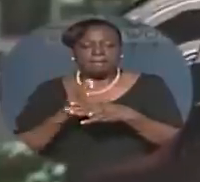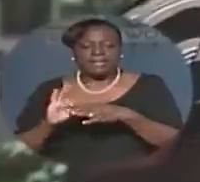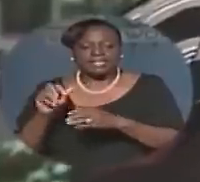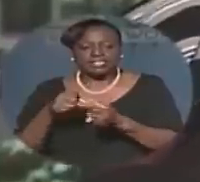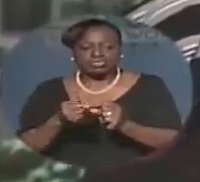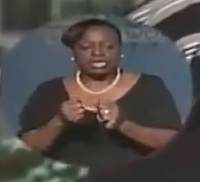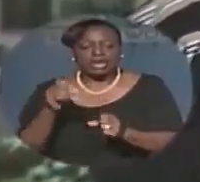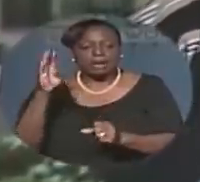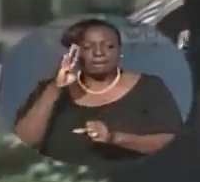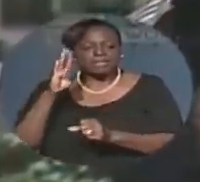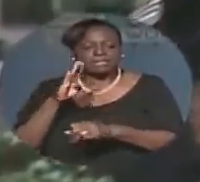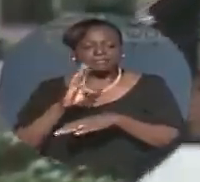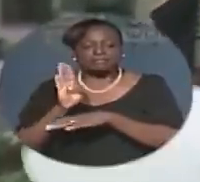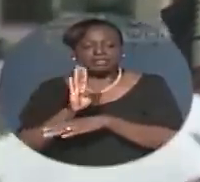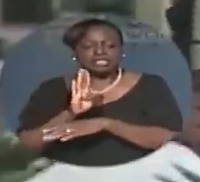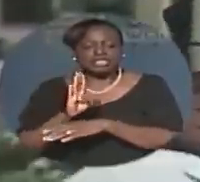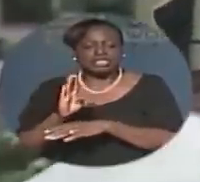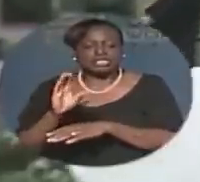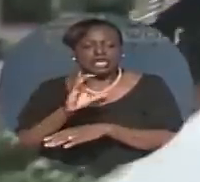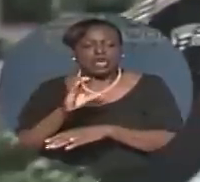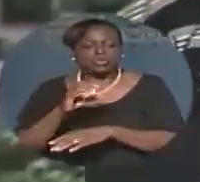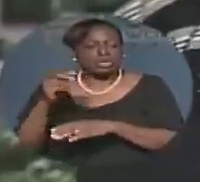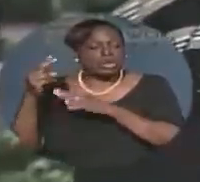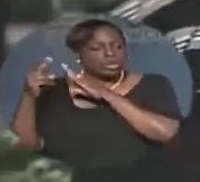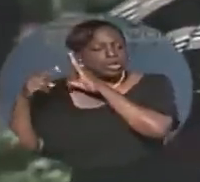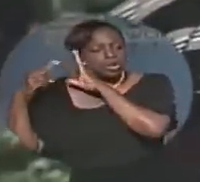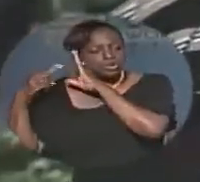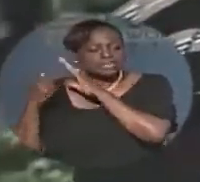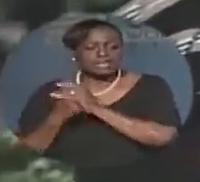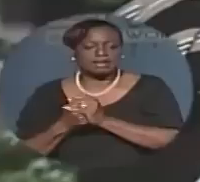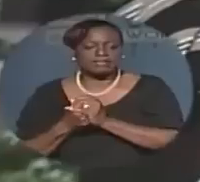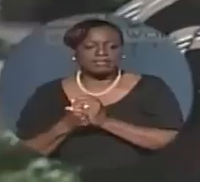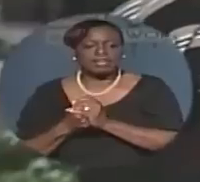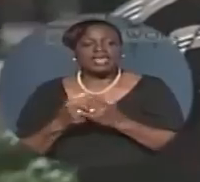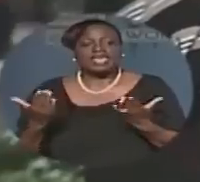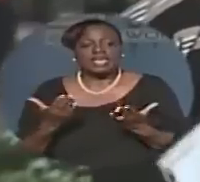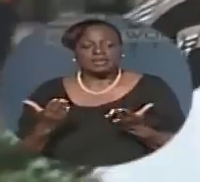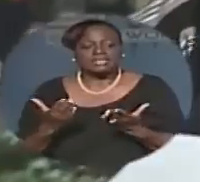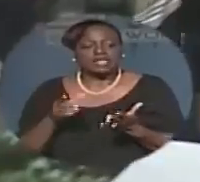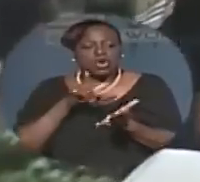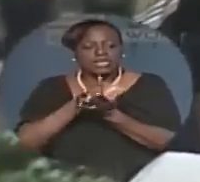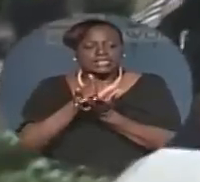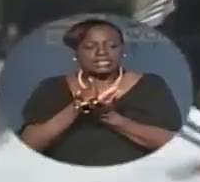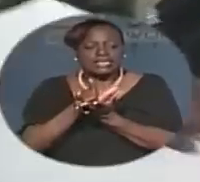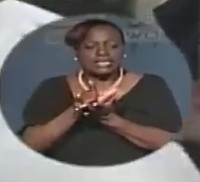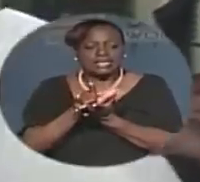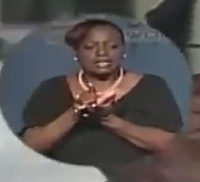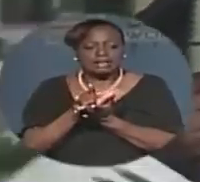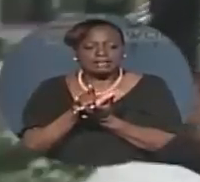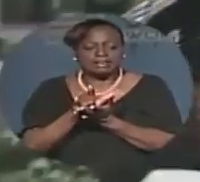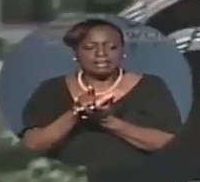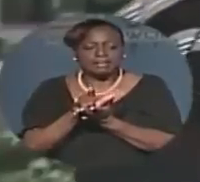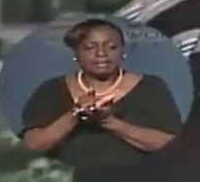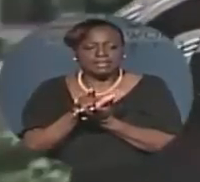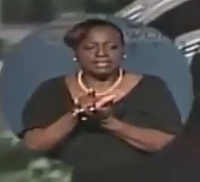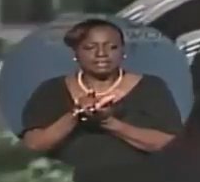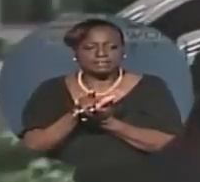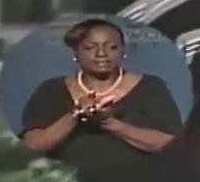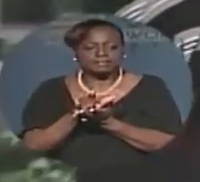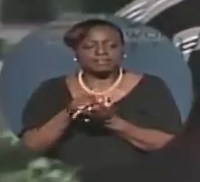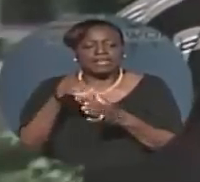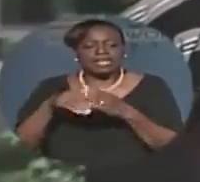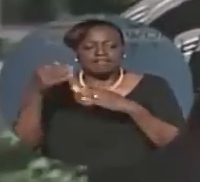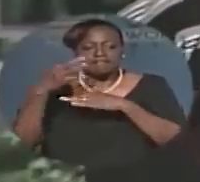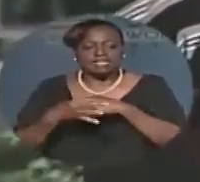Hotel. Now, just a few moments ago, he was here at the Odyssey International Airport on the tarmac here, just in front of the plane that he arrived